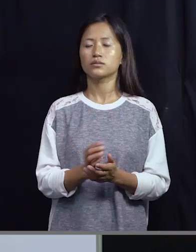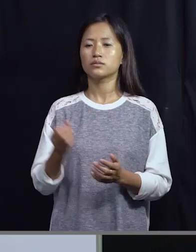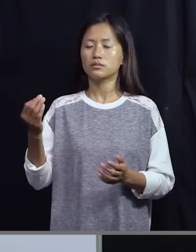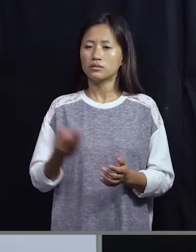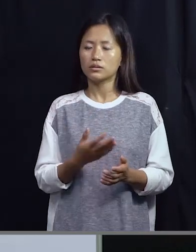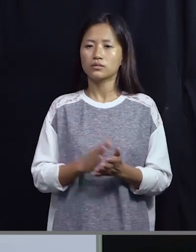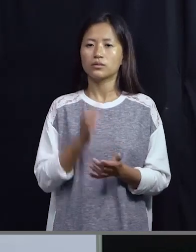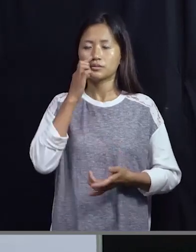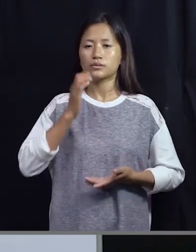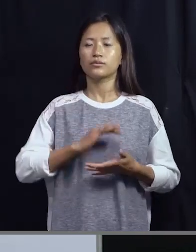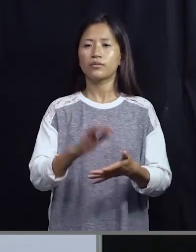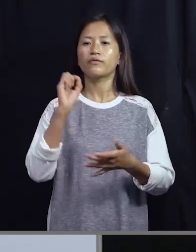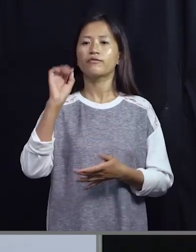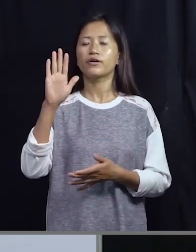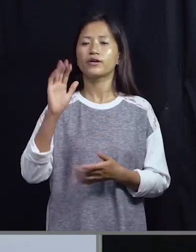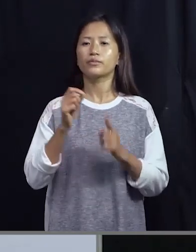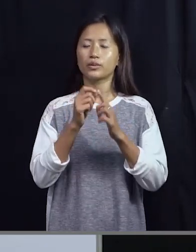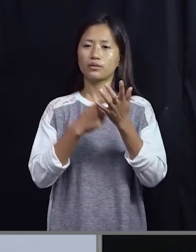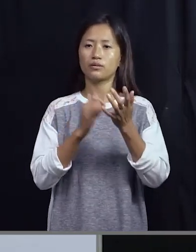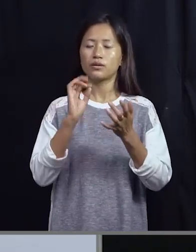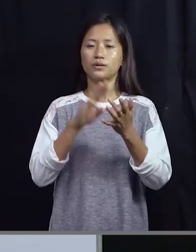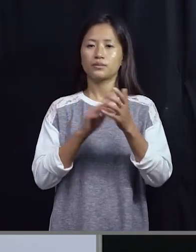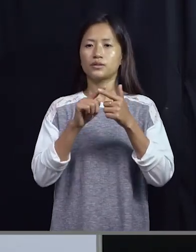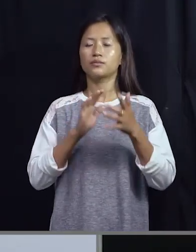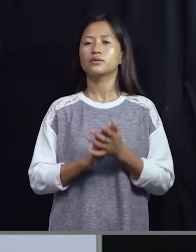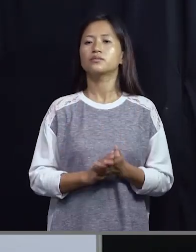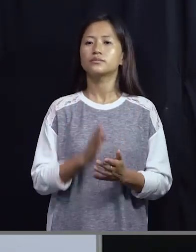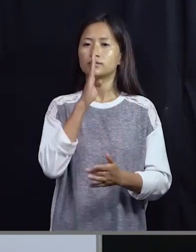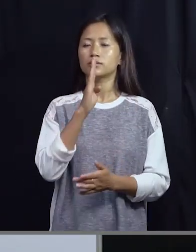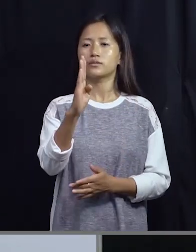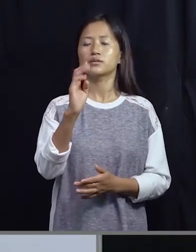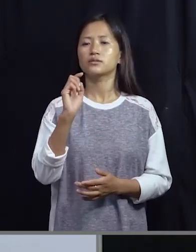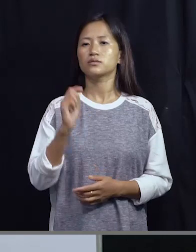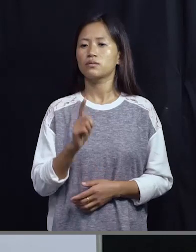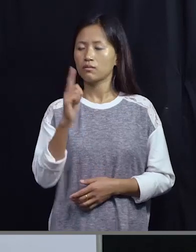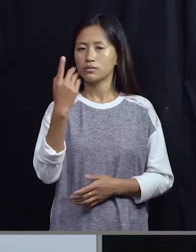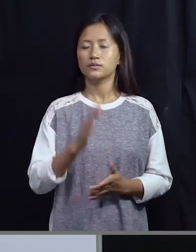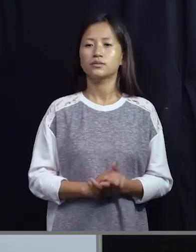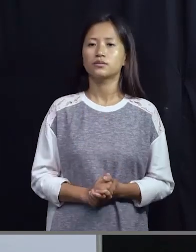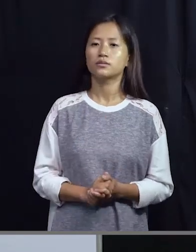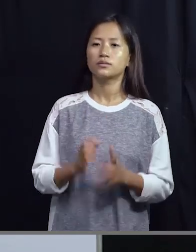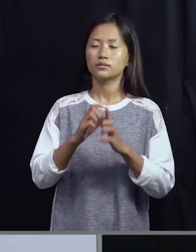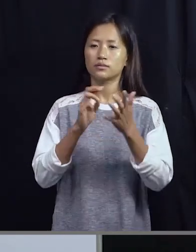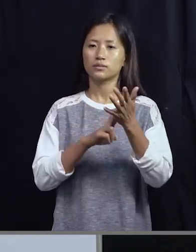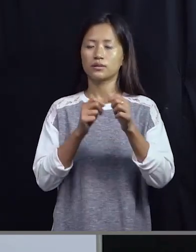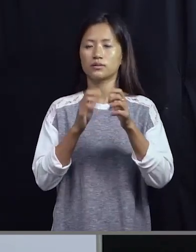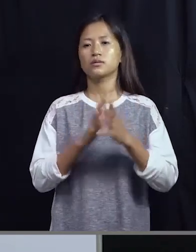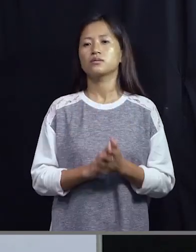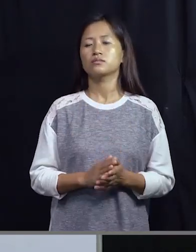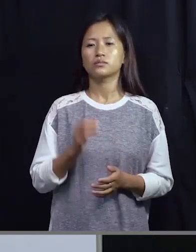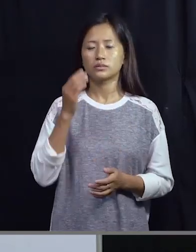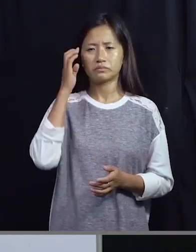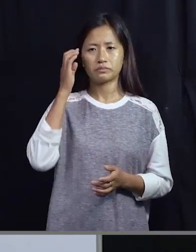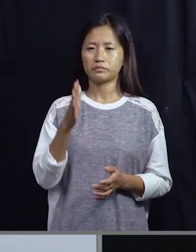daughter strand in 5' to 3' direction only. So this DNA polymerase, no doubt